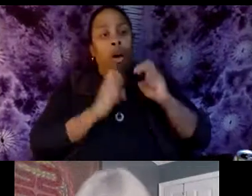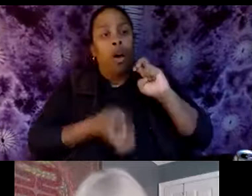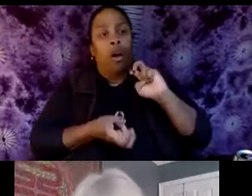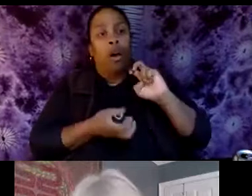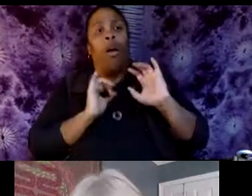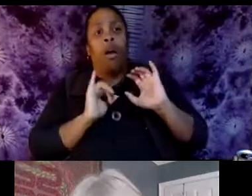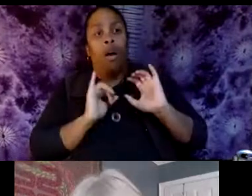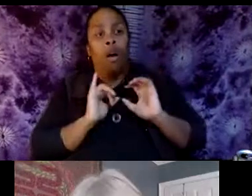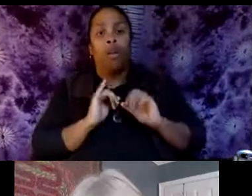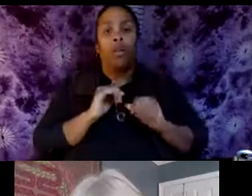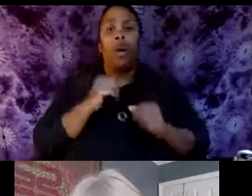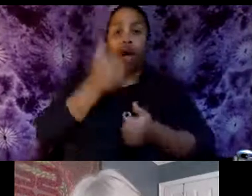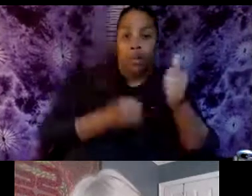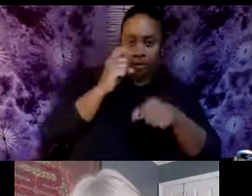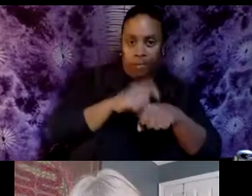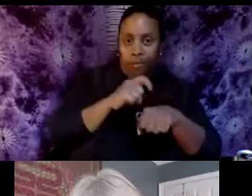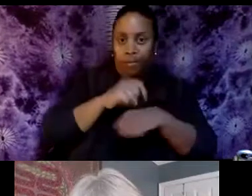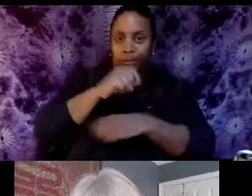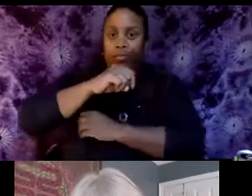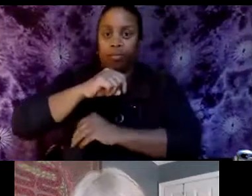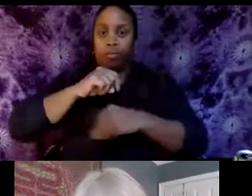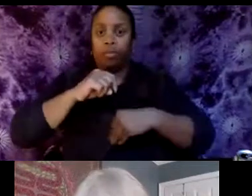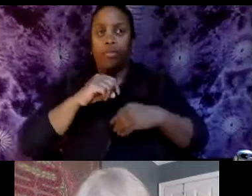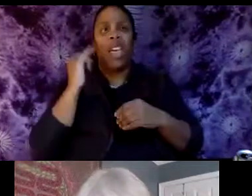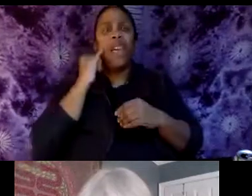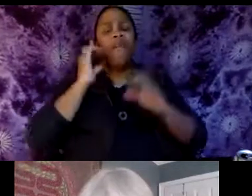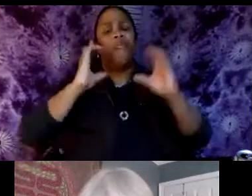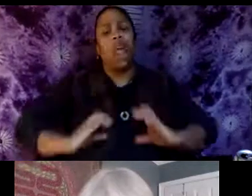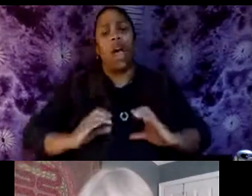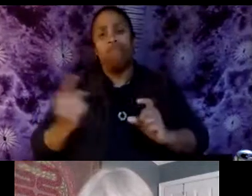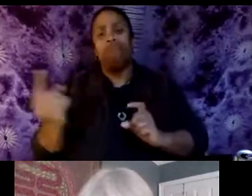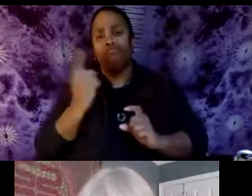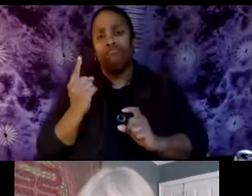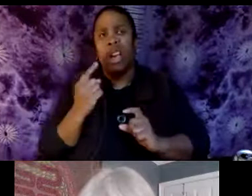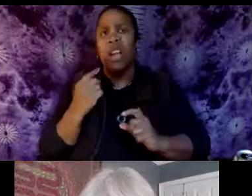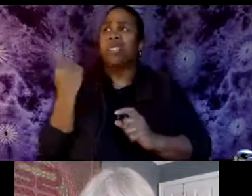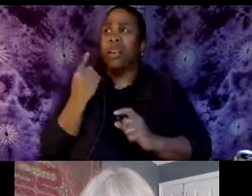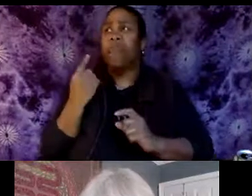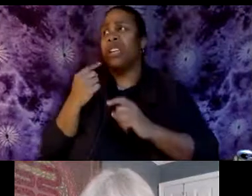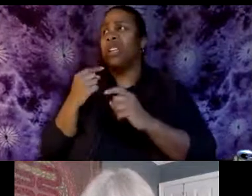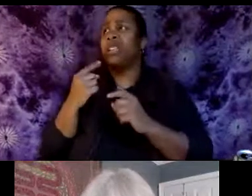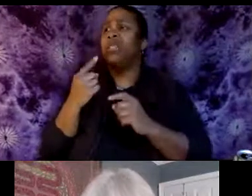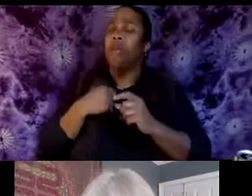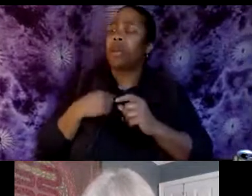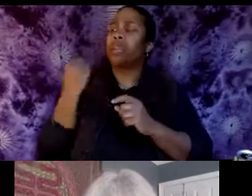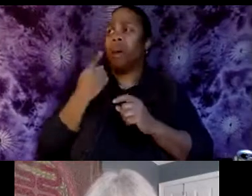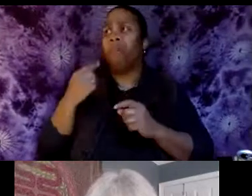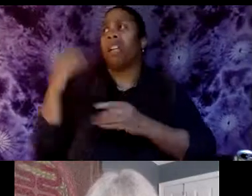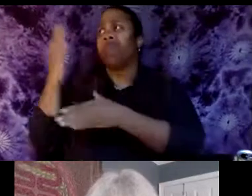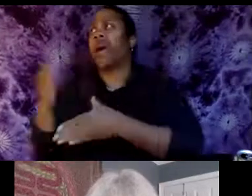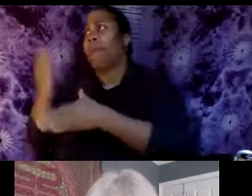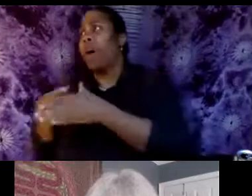so yes, every time, like, if I have a client that's coming to me with something else that somebody's doing to them and they're very emotionally triggered by it, we